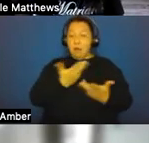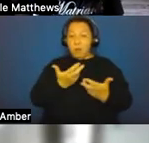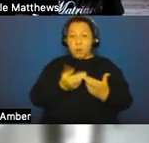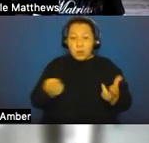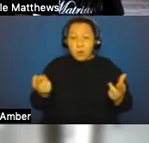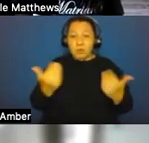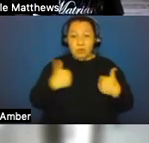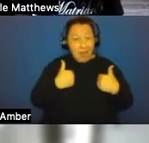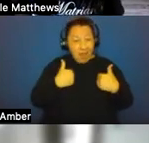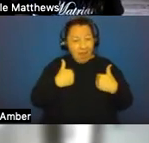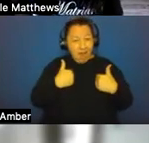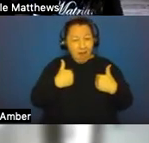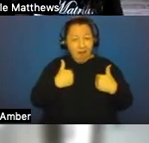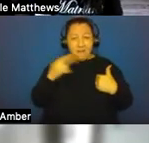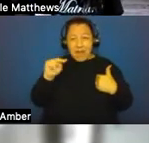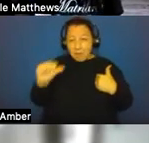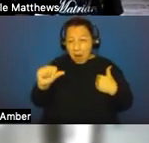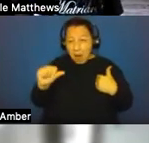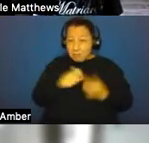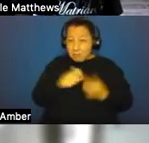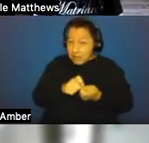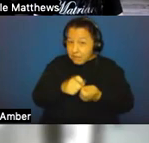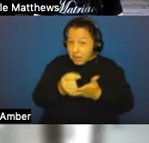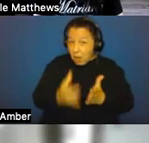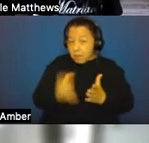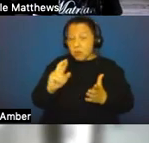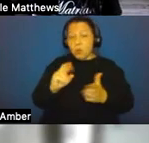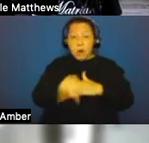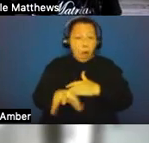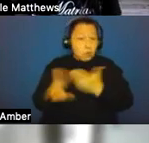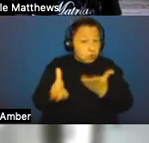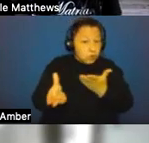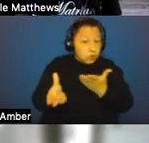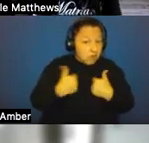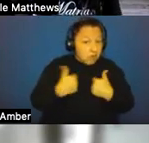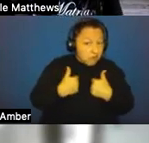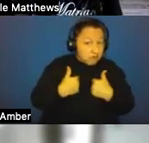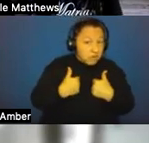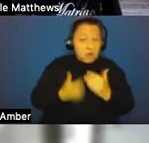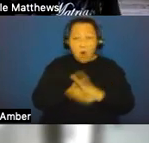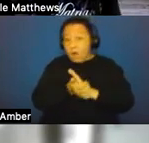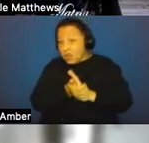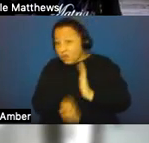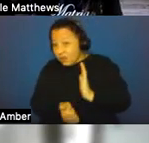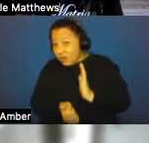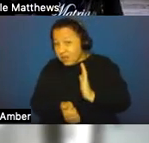specific therapists or counseling services? Are they good? Are they people that, have worked with